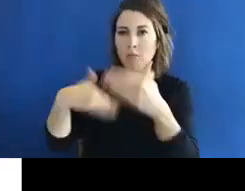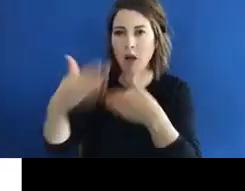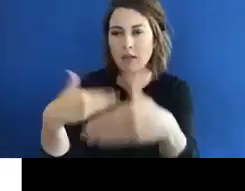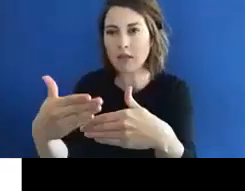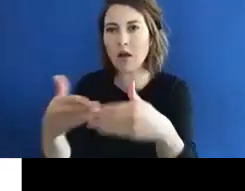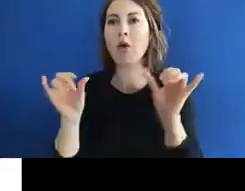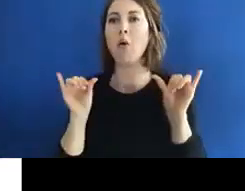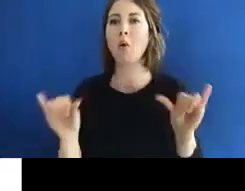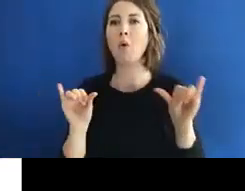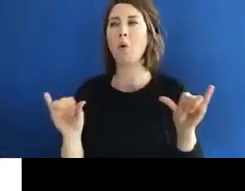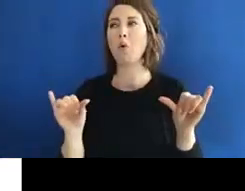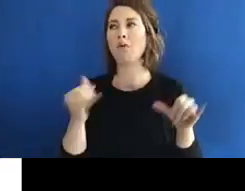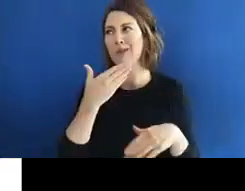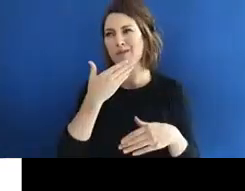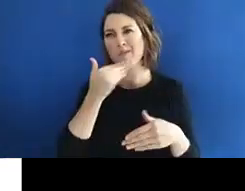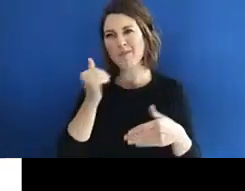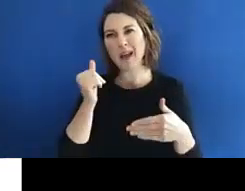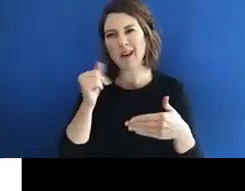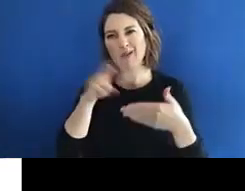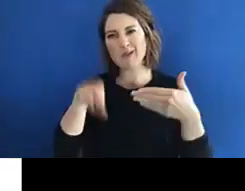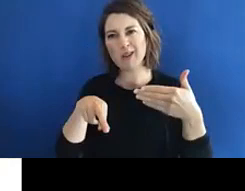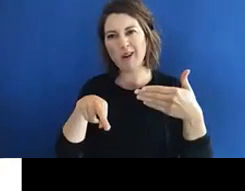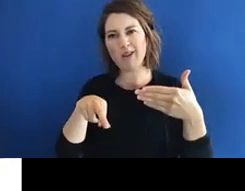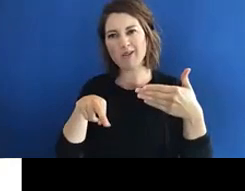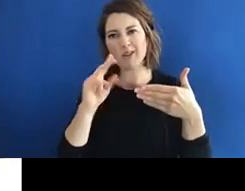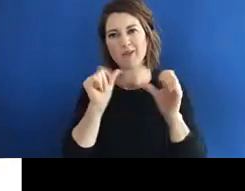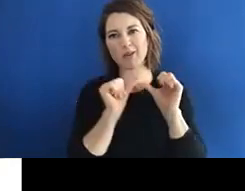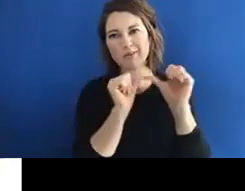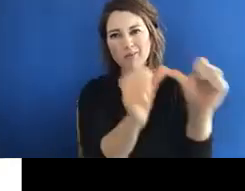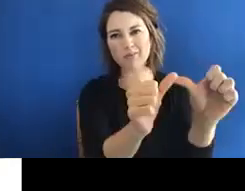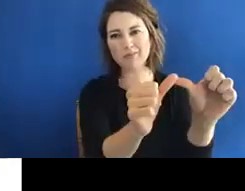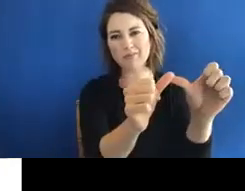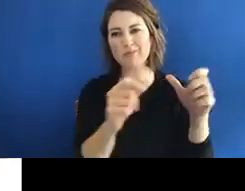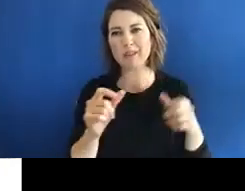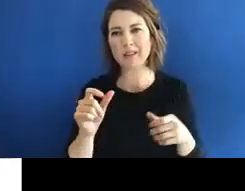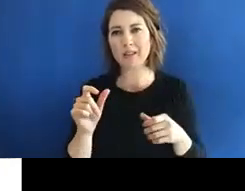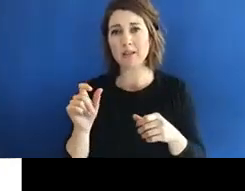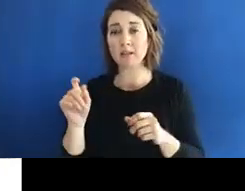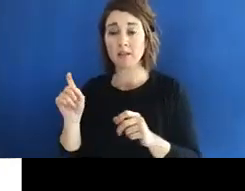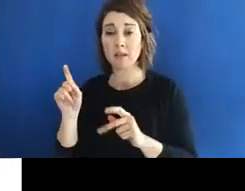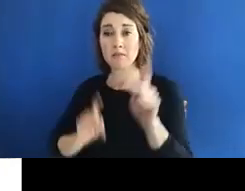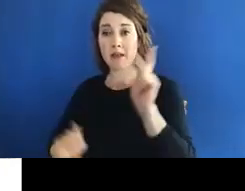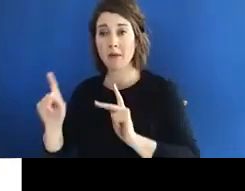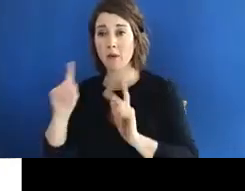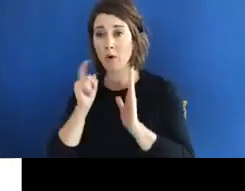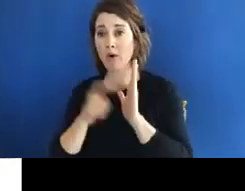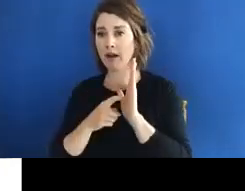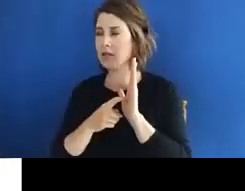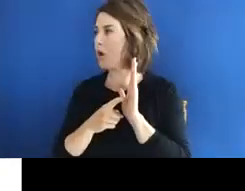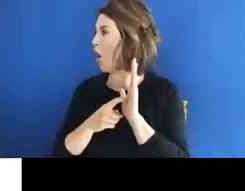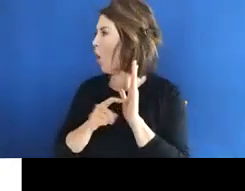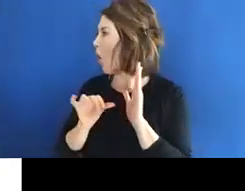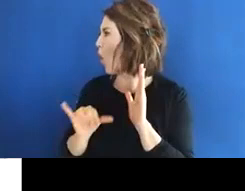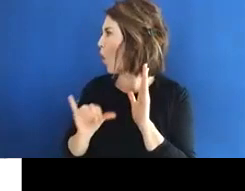better longer term outcomes. We're going to have individuals recognize the success that they can achieve